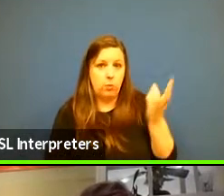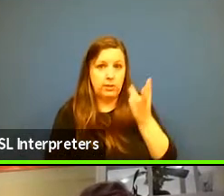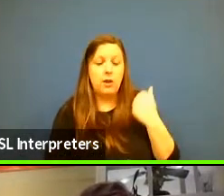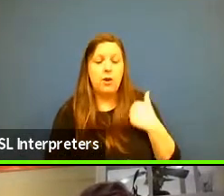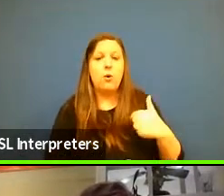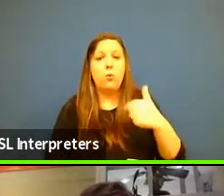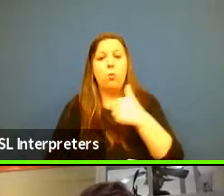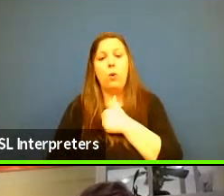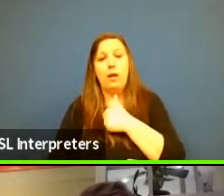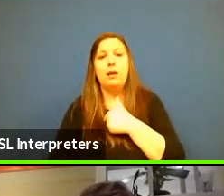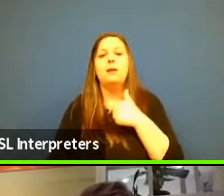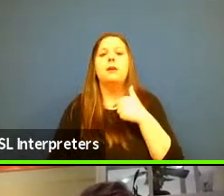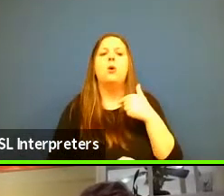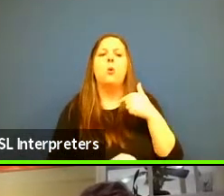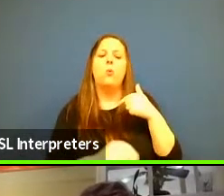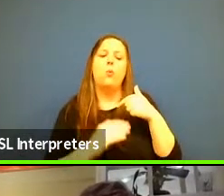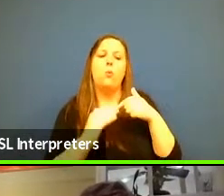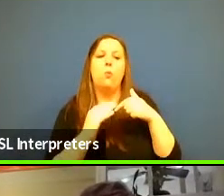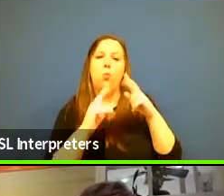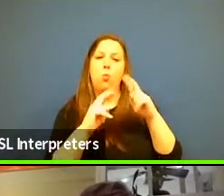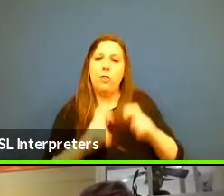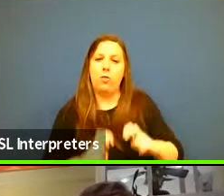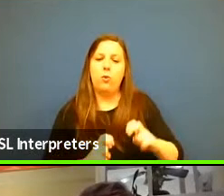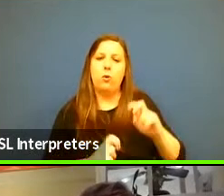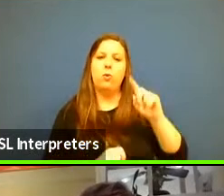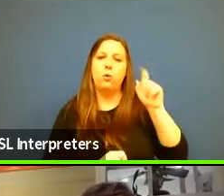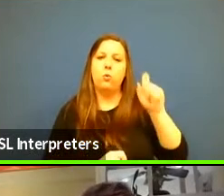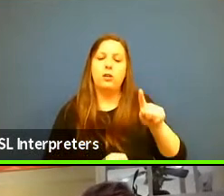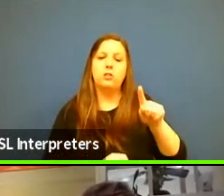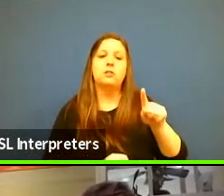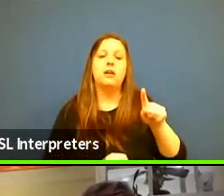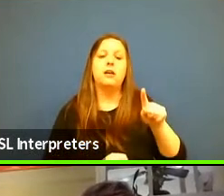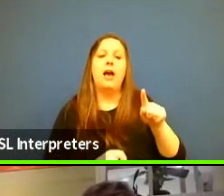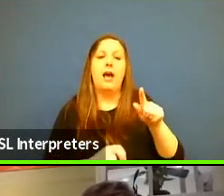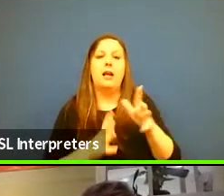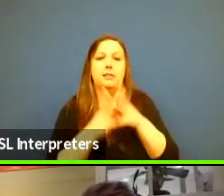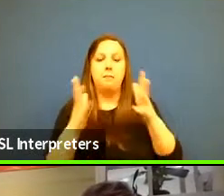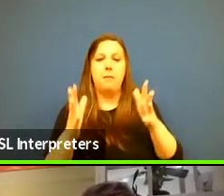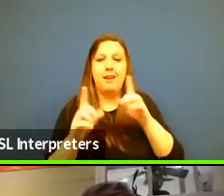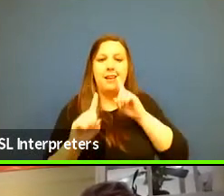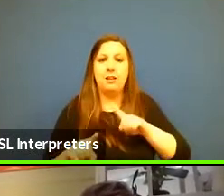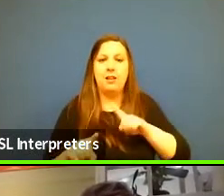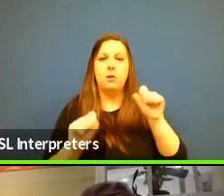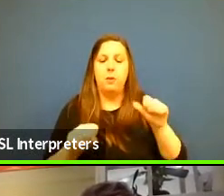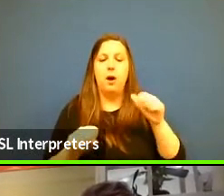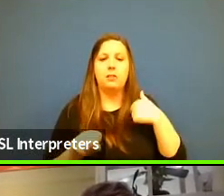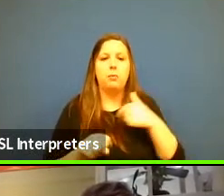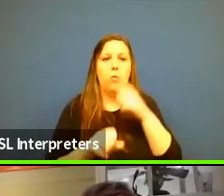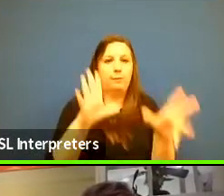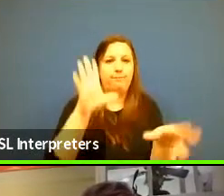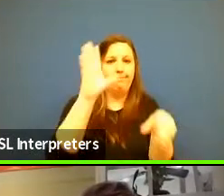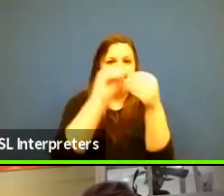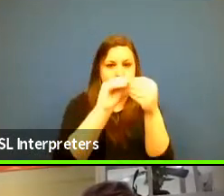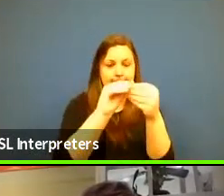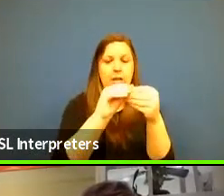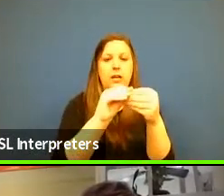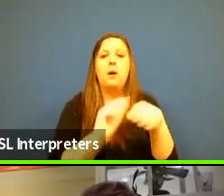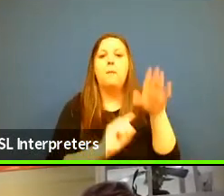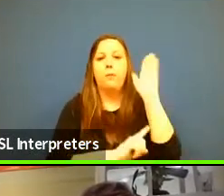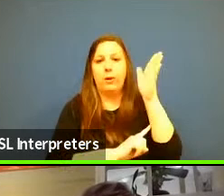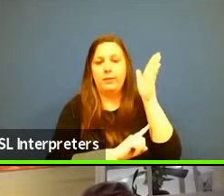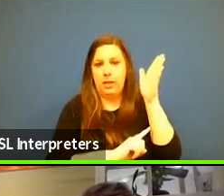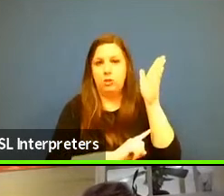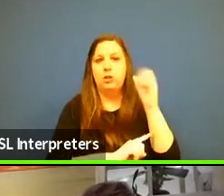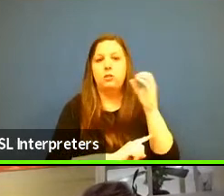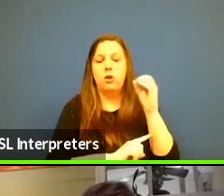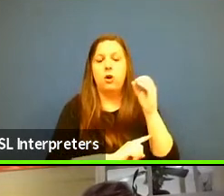went through those questions and we embedded as many of the answers as we could into those presentations so that they don't have to be